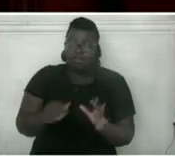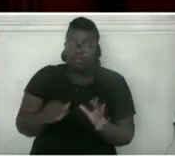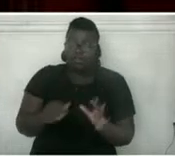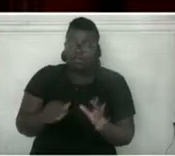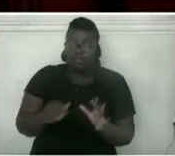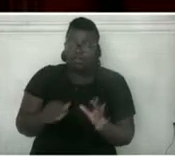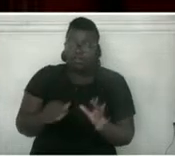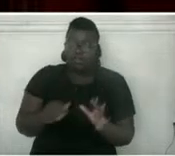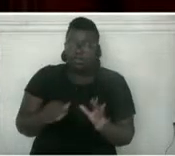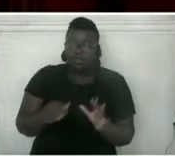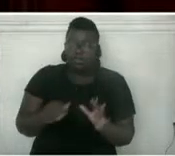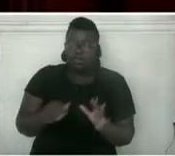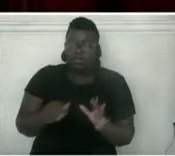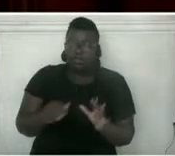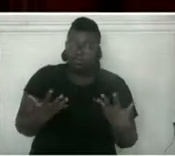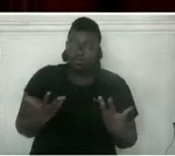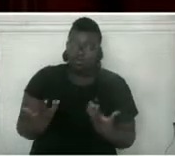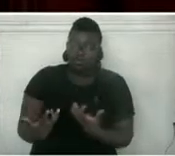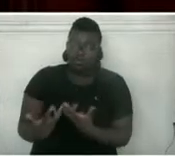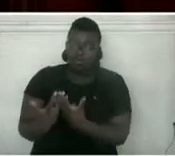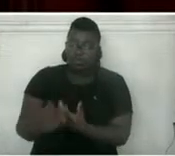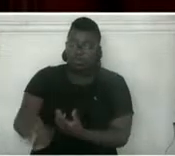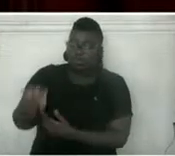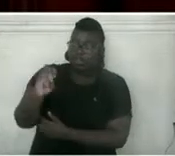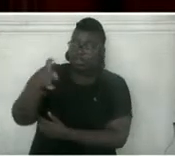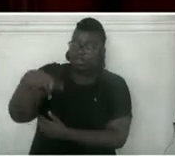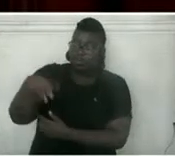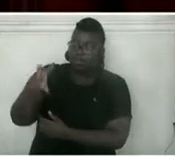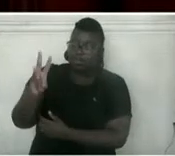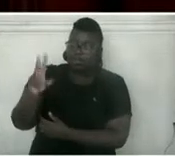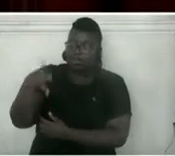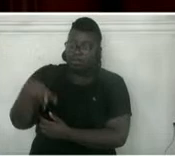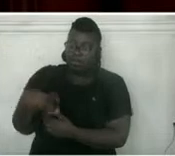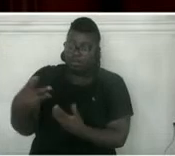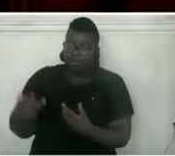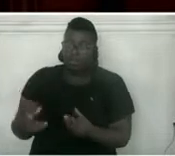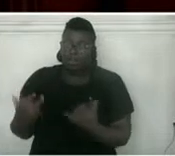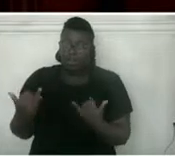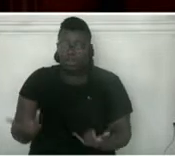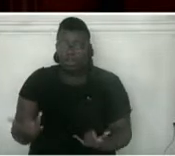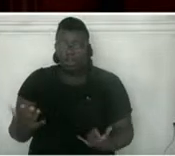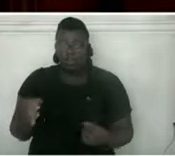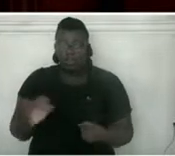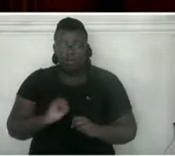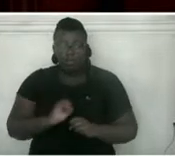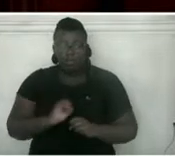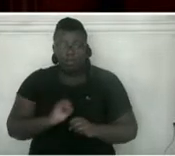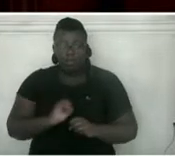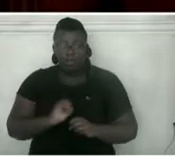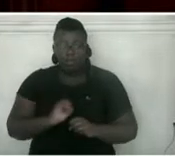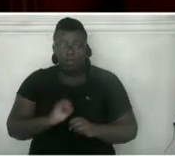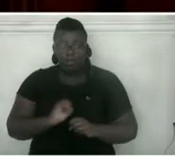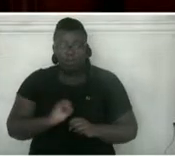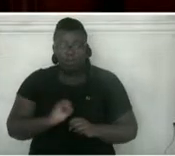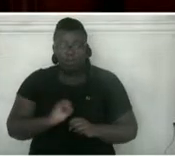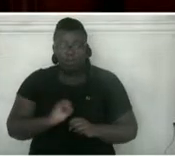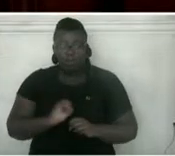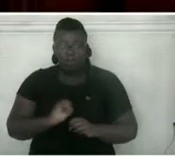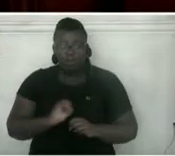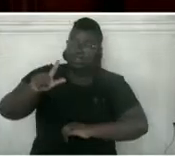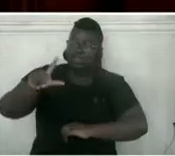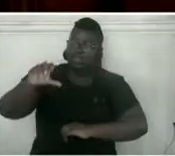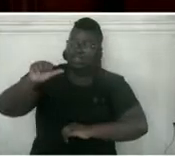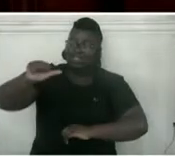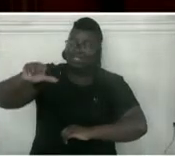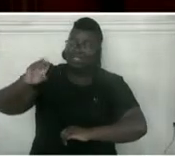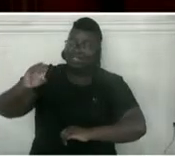provincial coordination of EPWP. During the pandemic, over 60,000